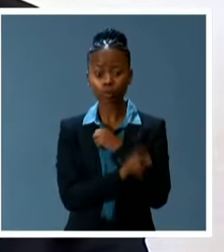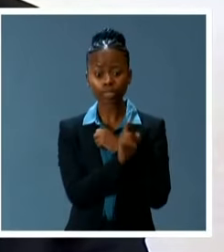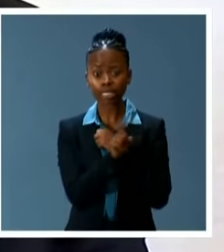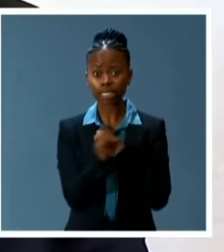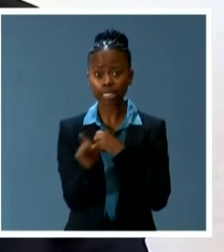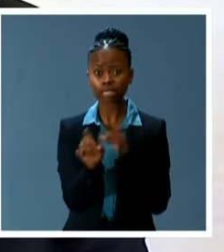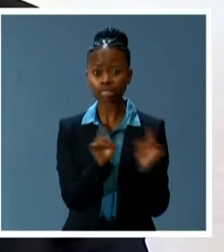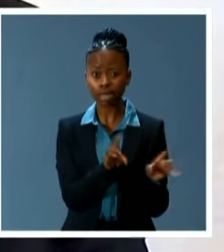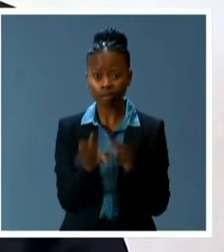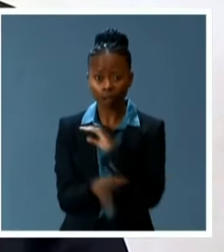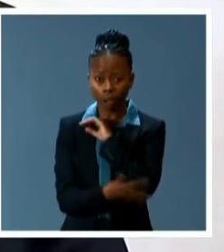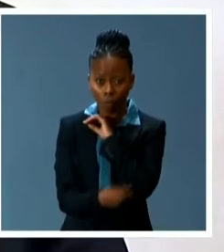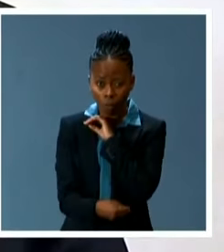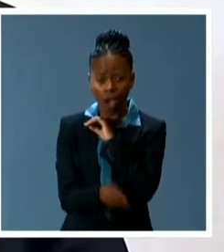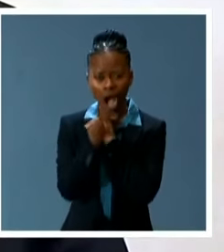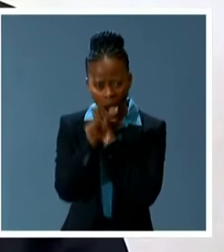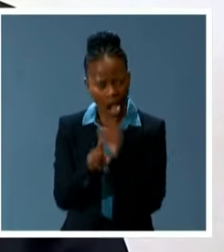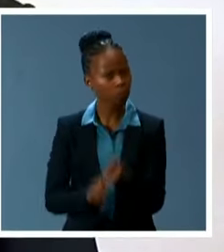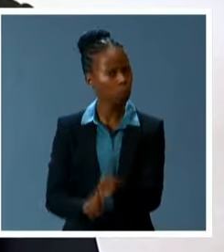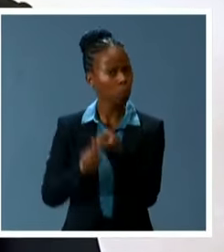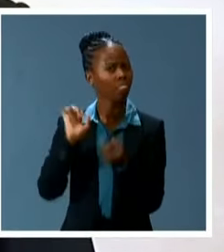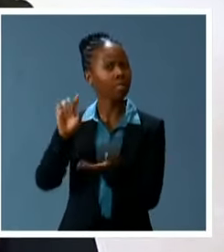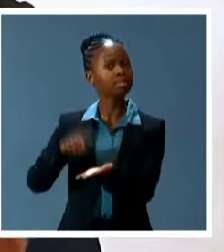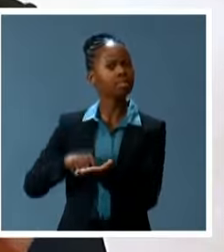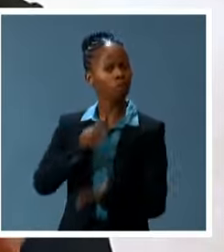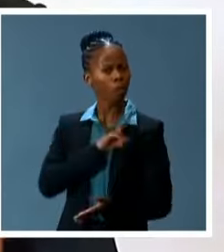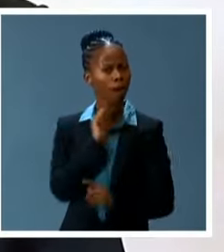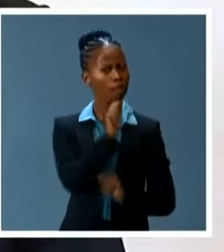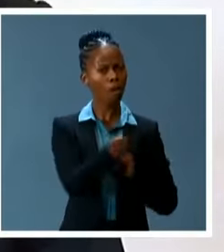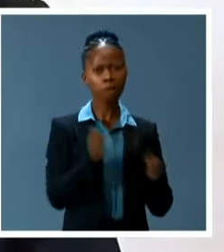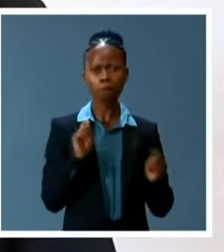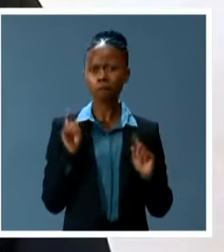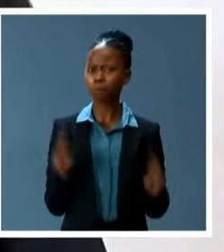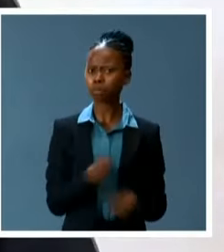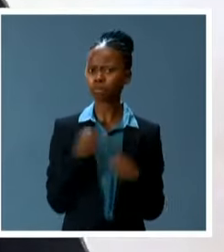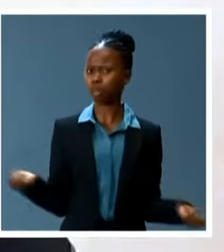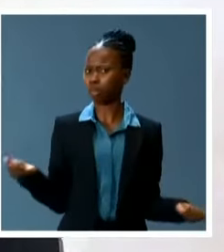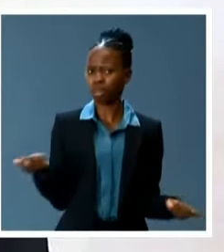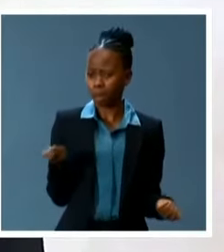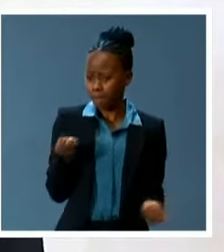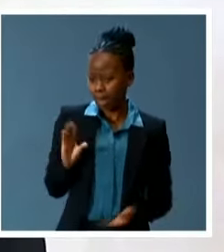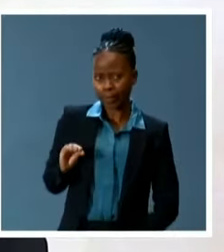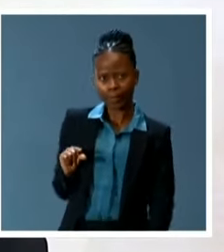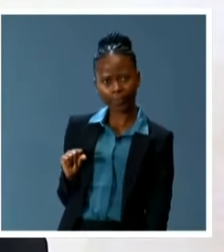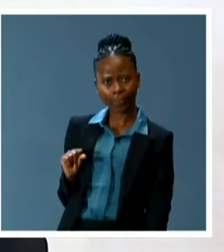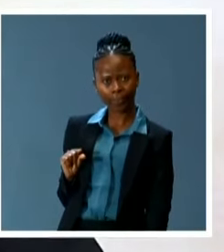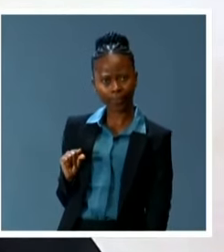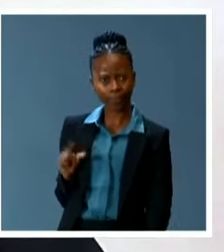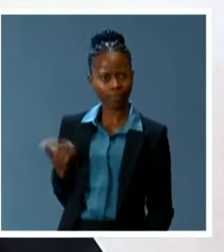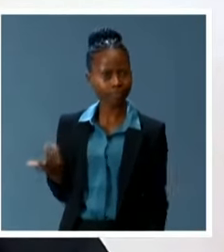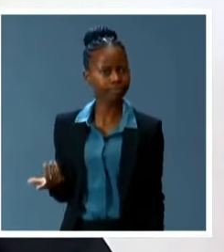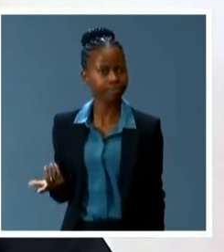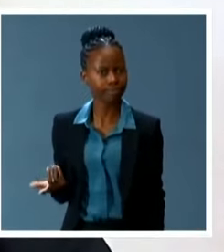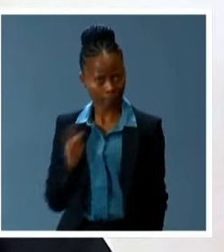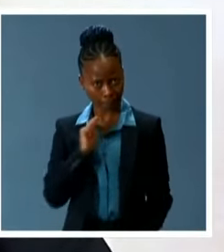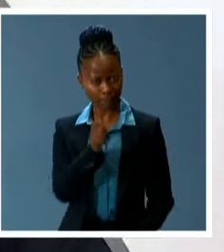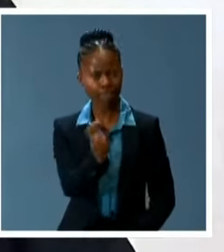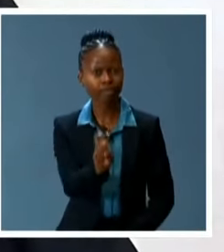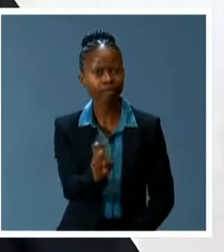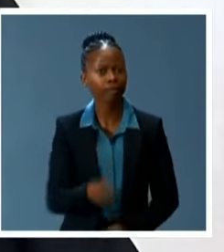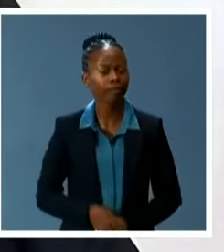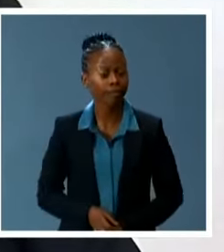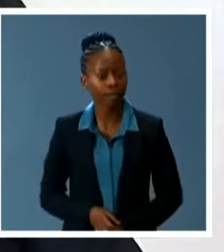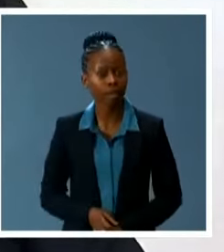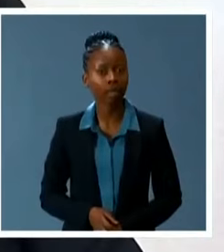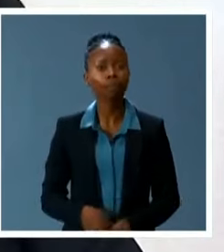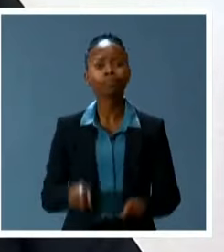and middle-income countries that have no easy access to financial markets and not able to service their debt. Mm-hmm. And second, we